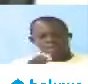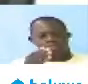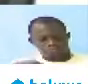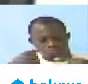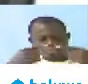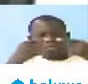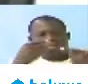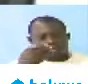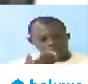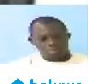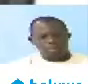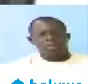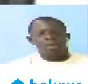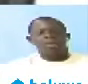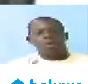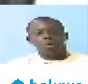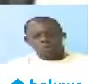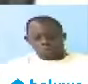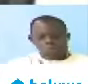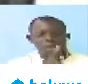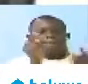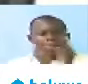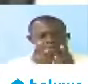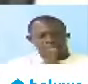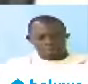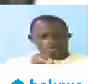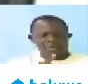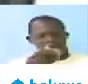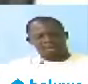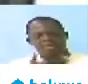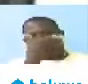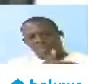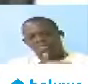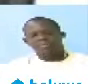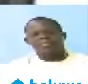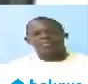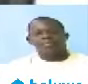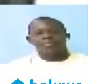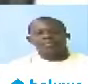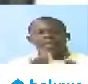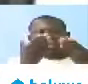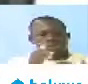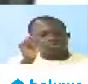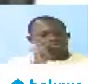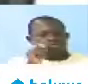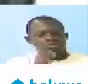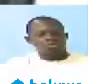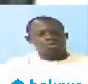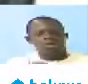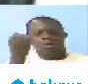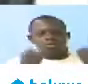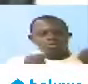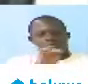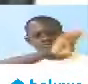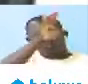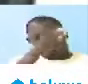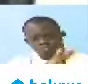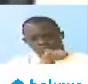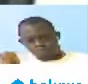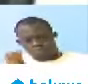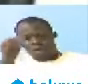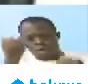Proceed, please. Quite so, okay. In fact, we met him there. So another pickup all here. They took us on board